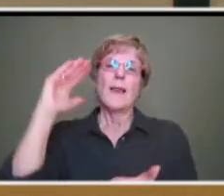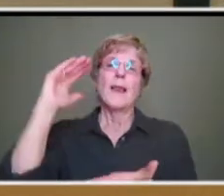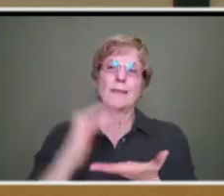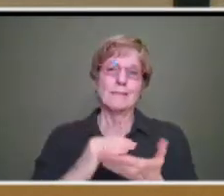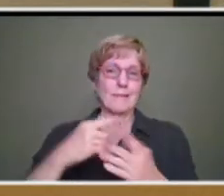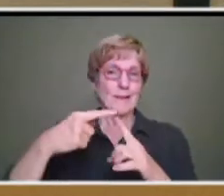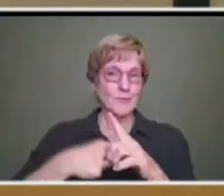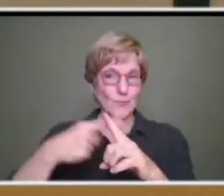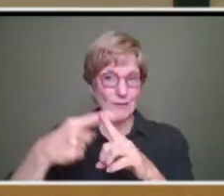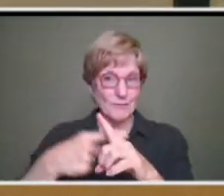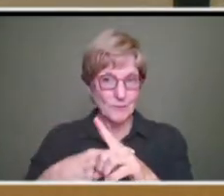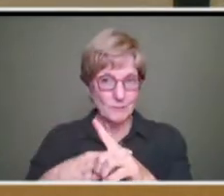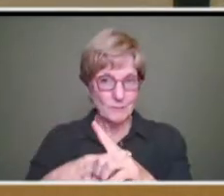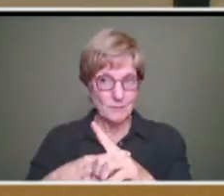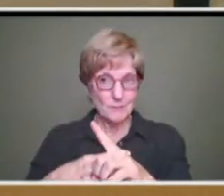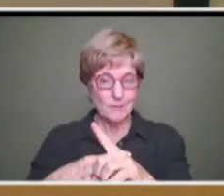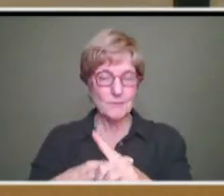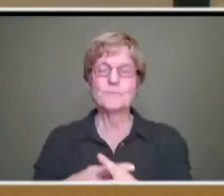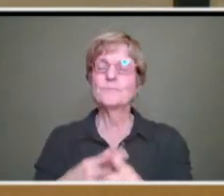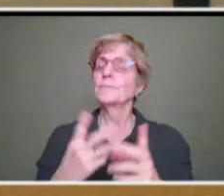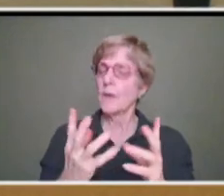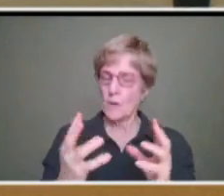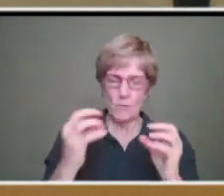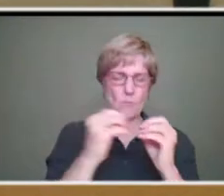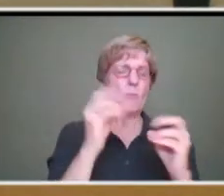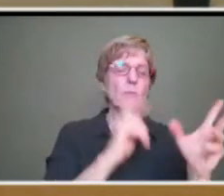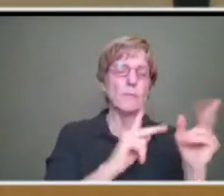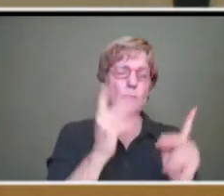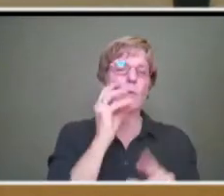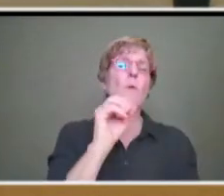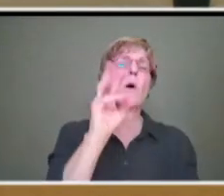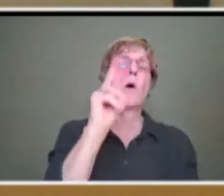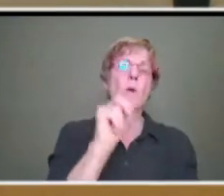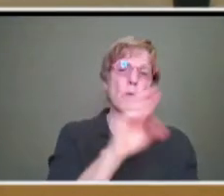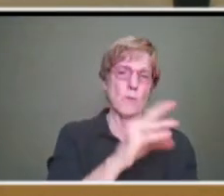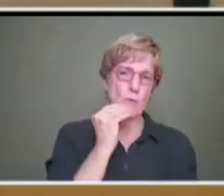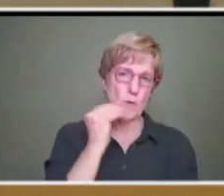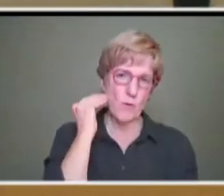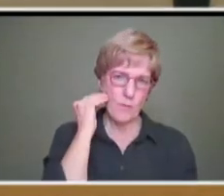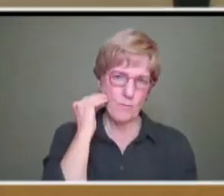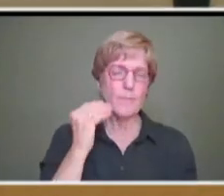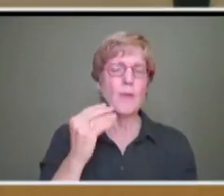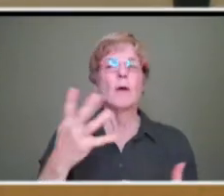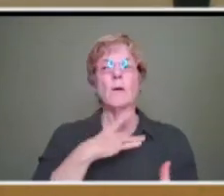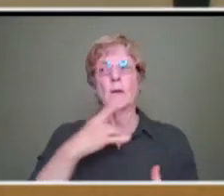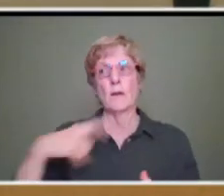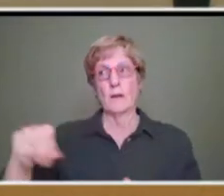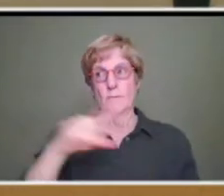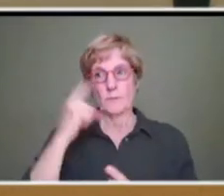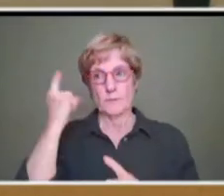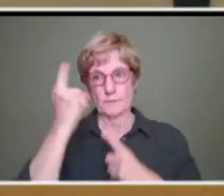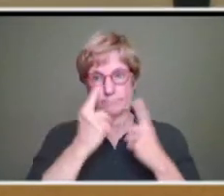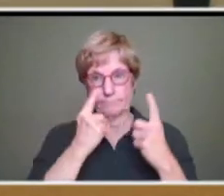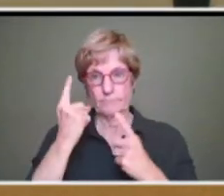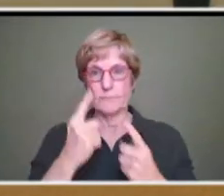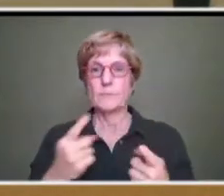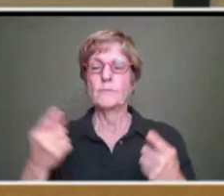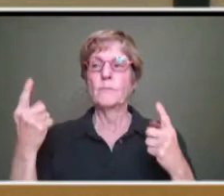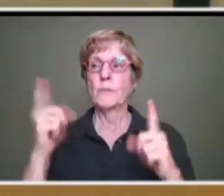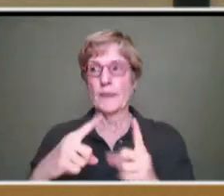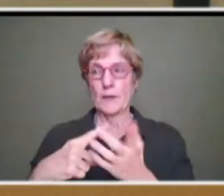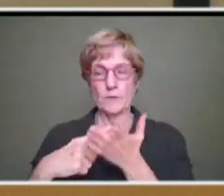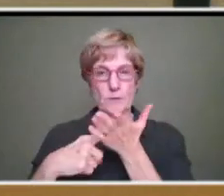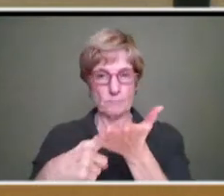Hidden Valley and increased home ownership we would like for you to consider when you're negotiating